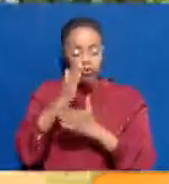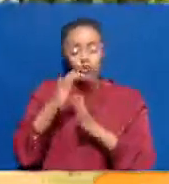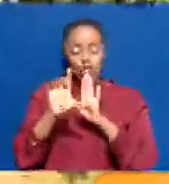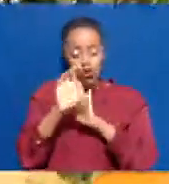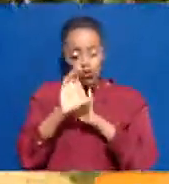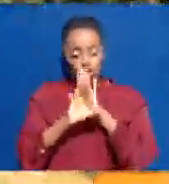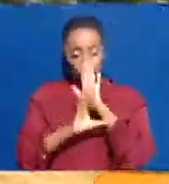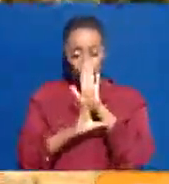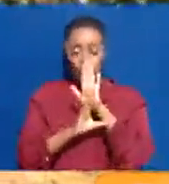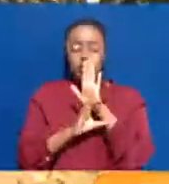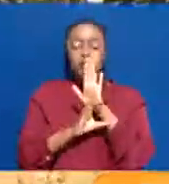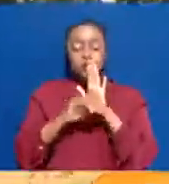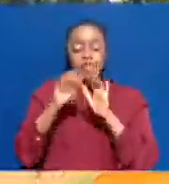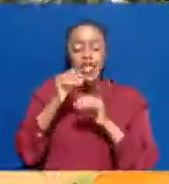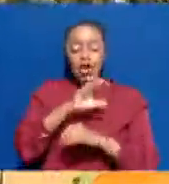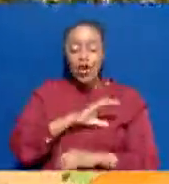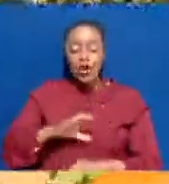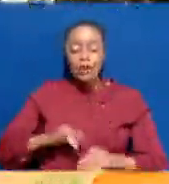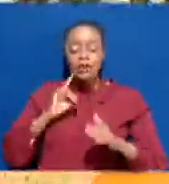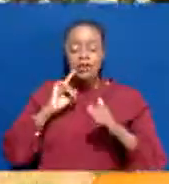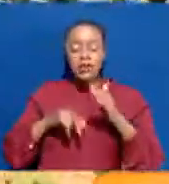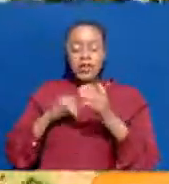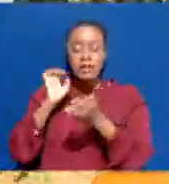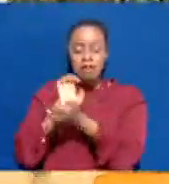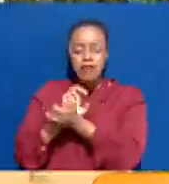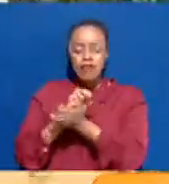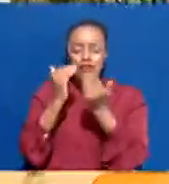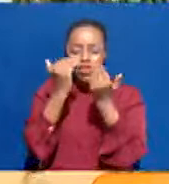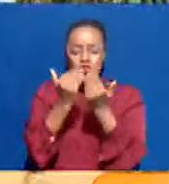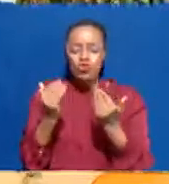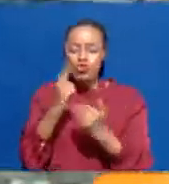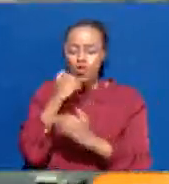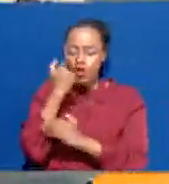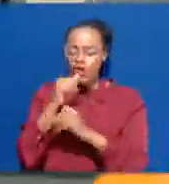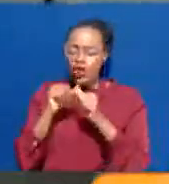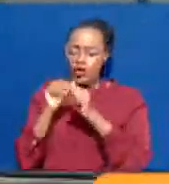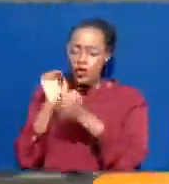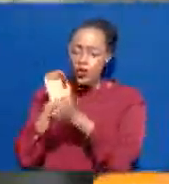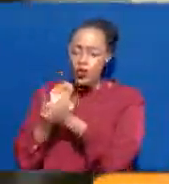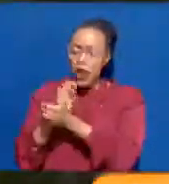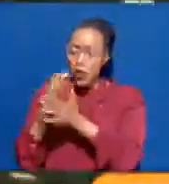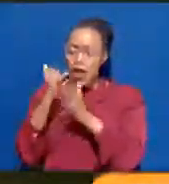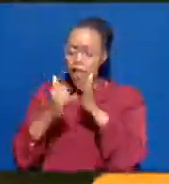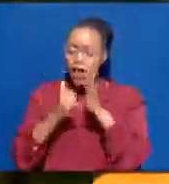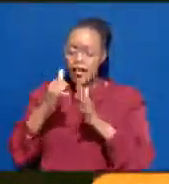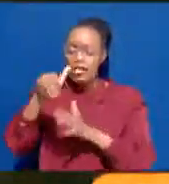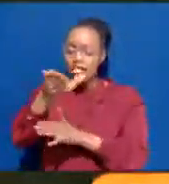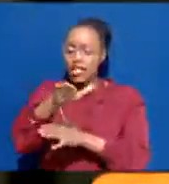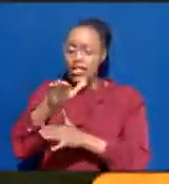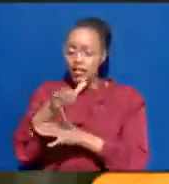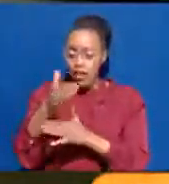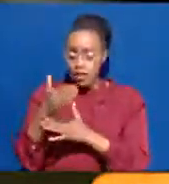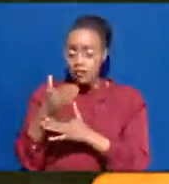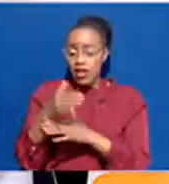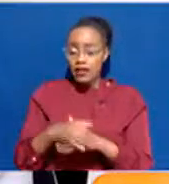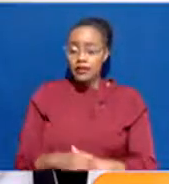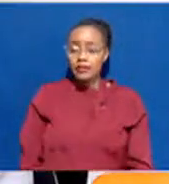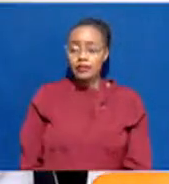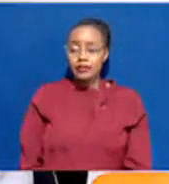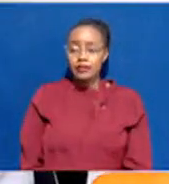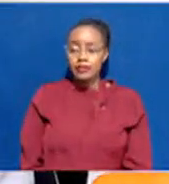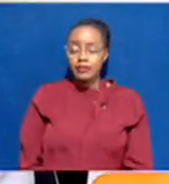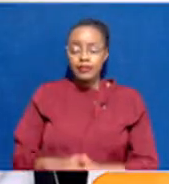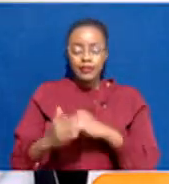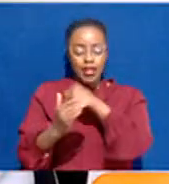law. The commission alleging the arrest of minors who remain detained at the industrial area remand prison. It